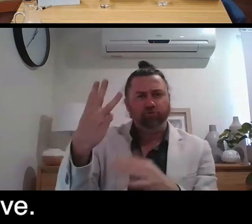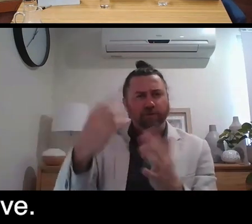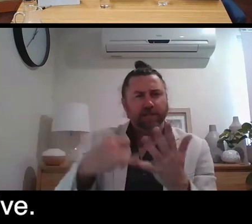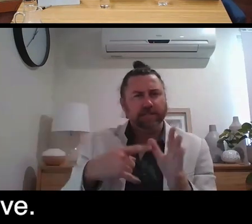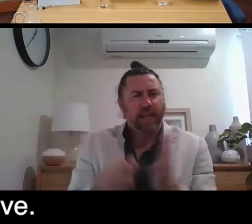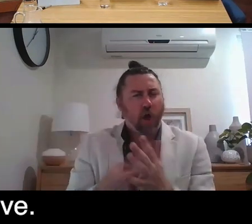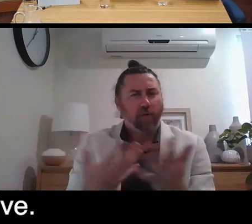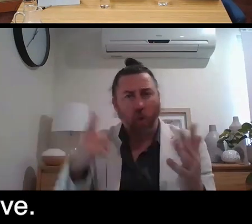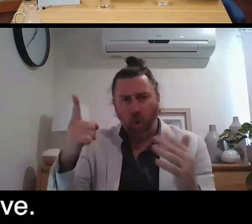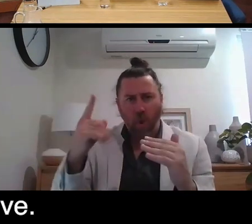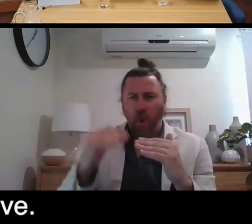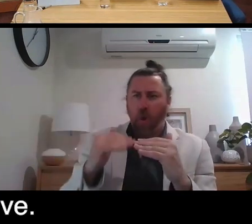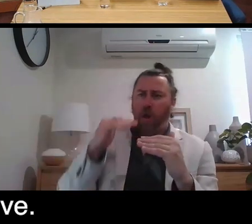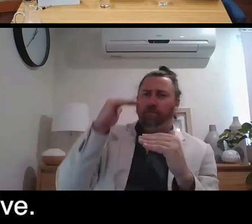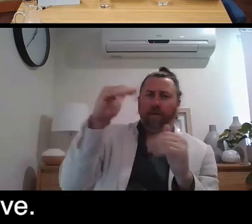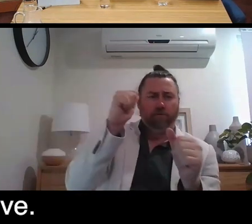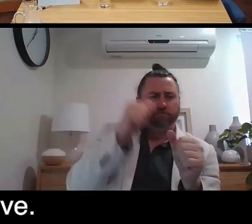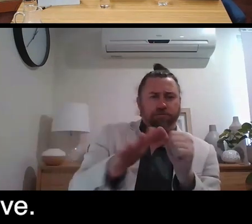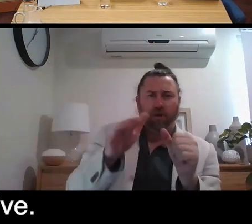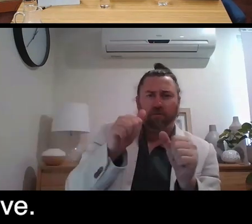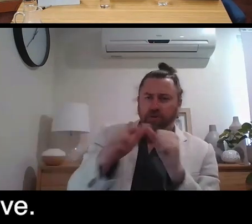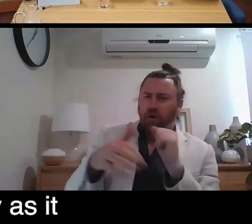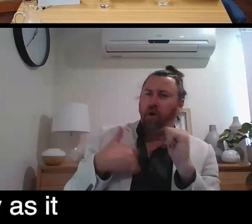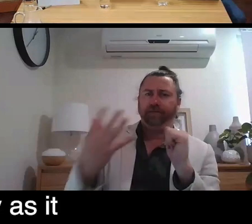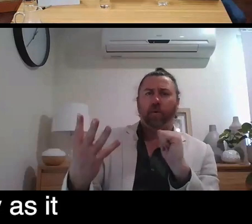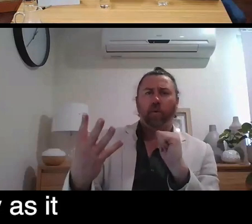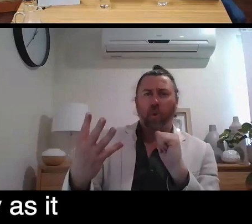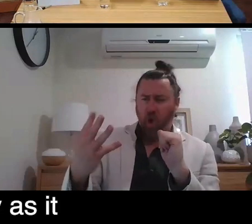above your targets, you get 4 or 5.